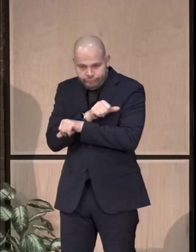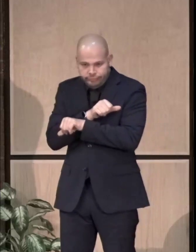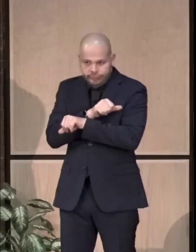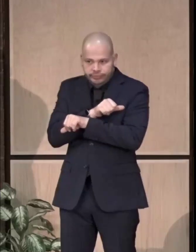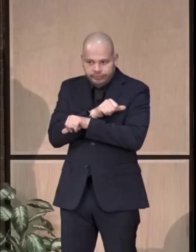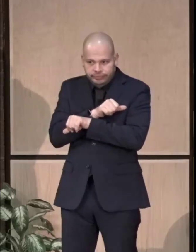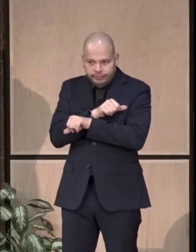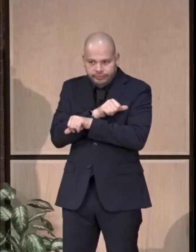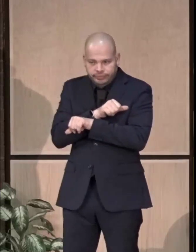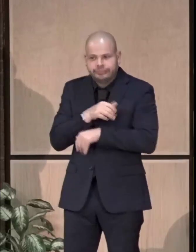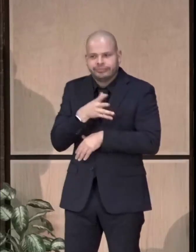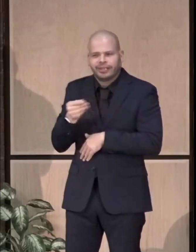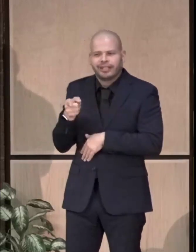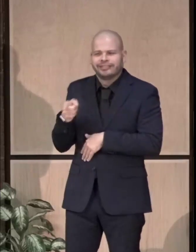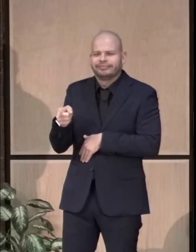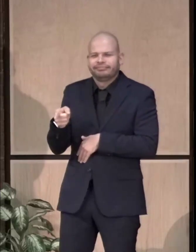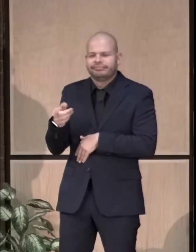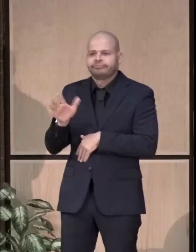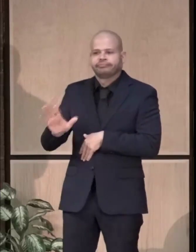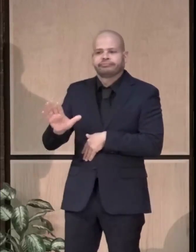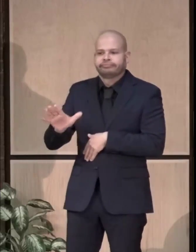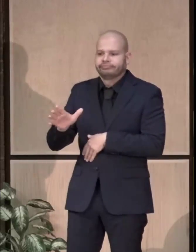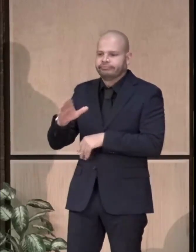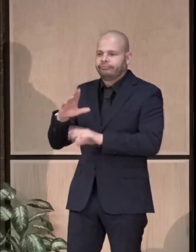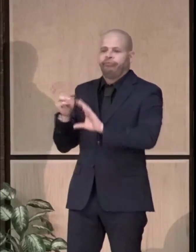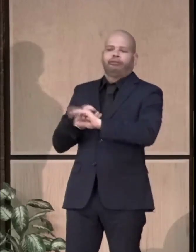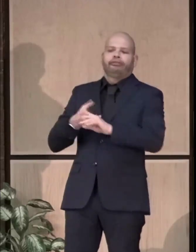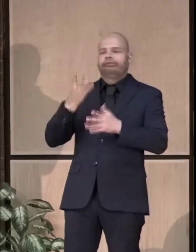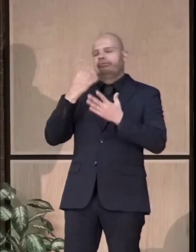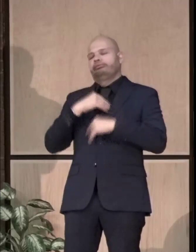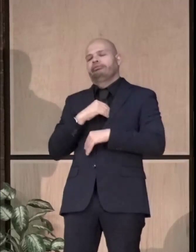Right? Yes. Okay. Was